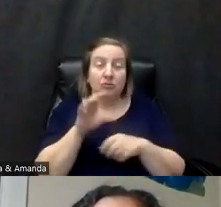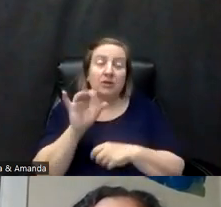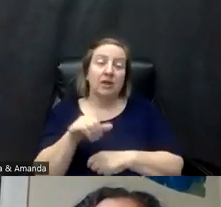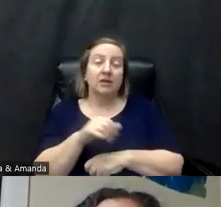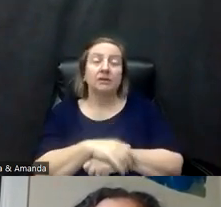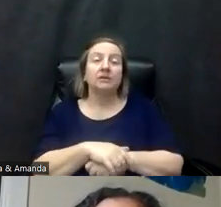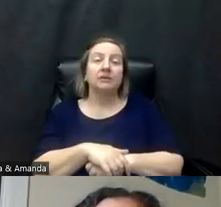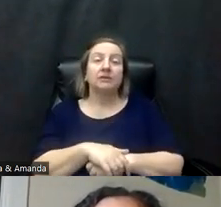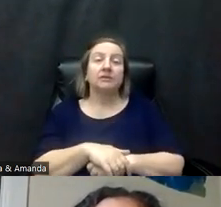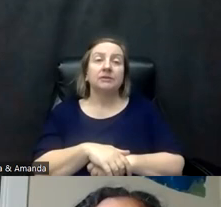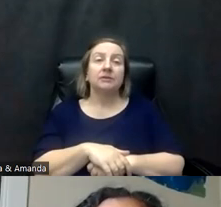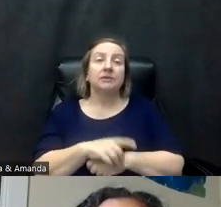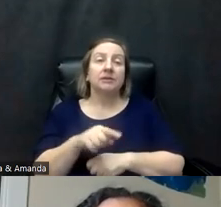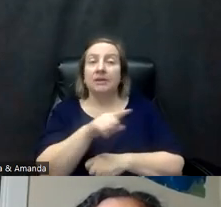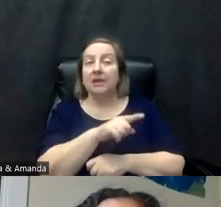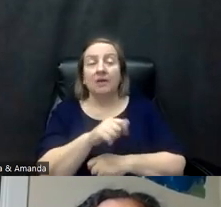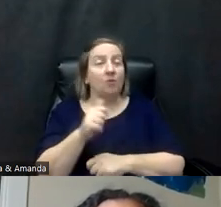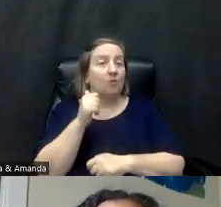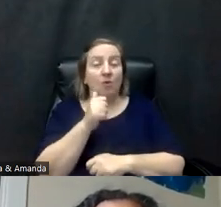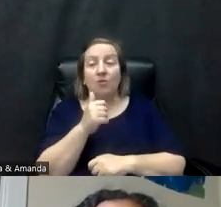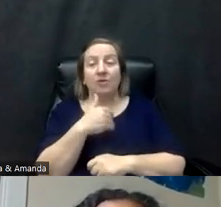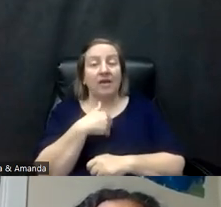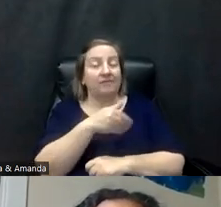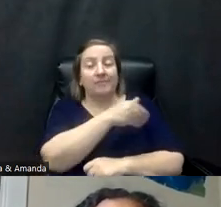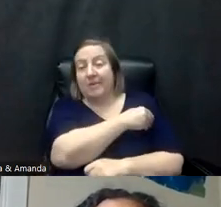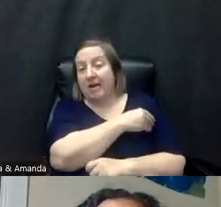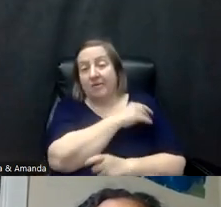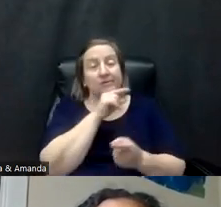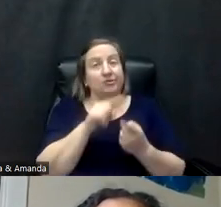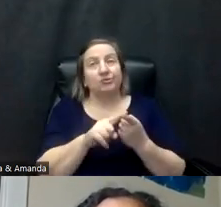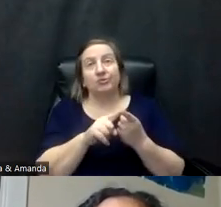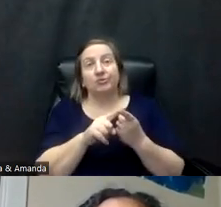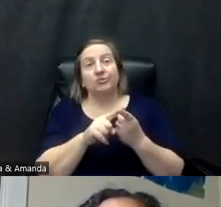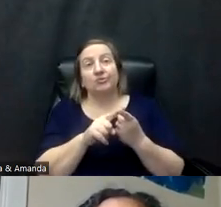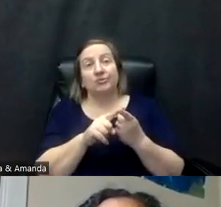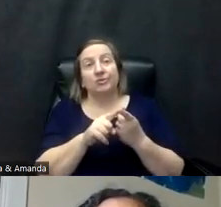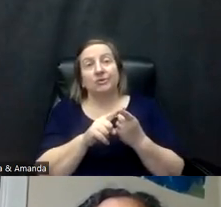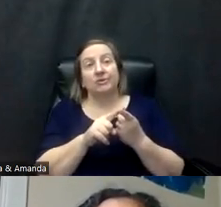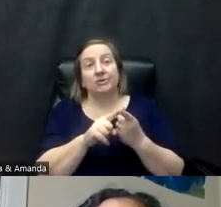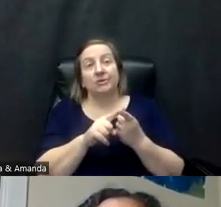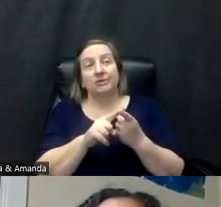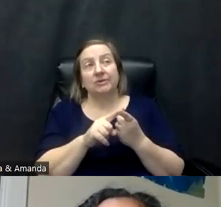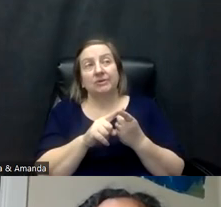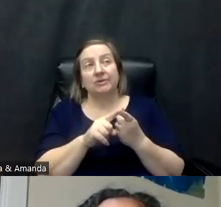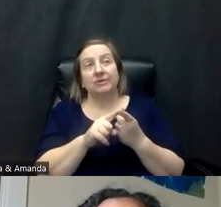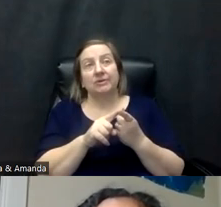And they are not going to have power to actually